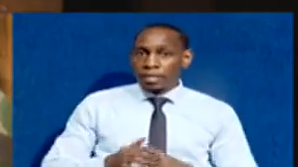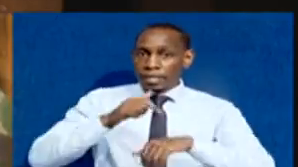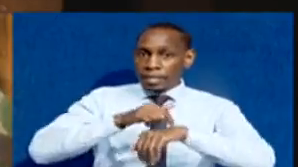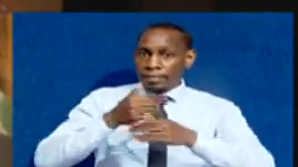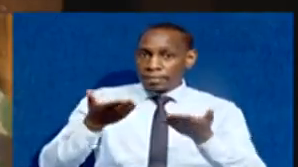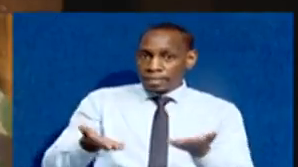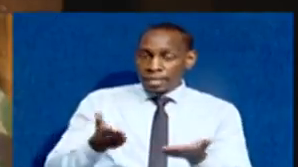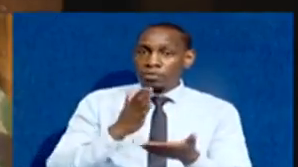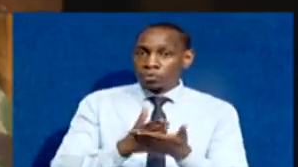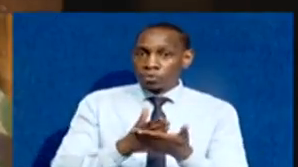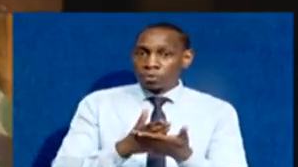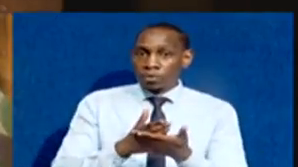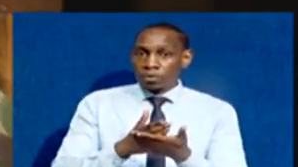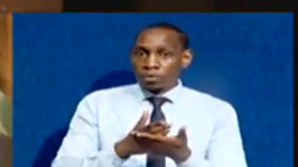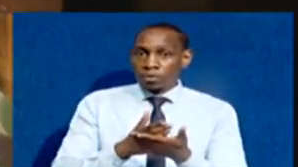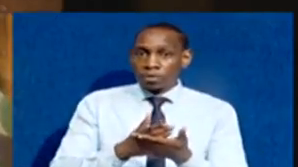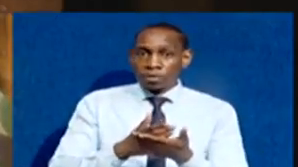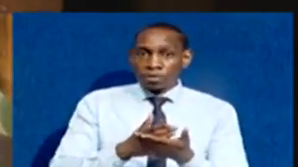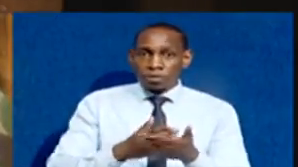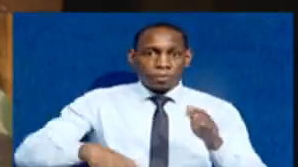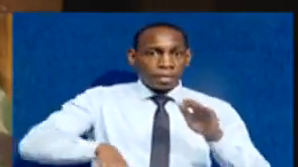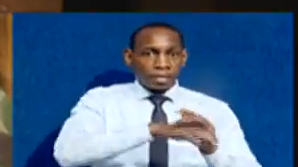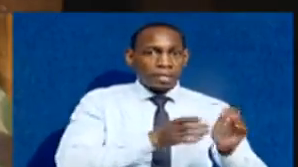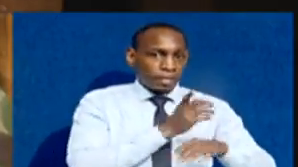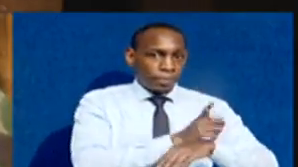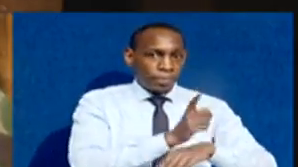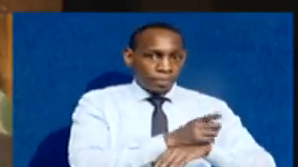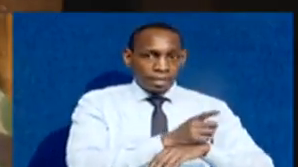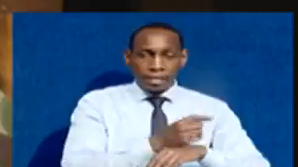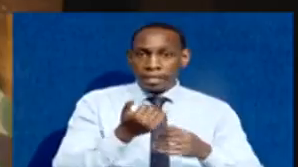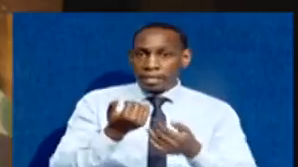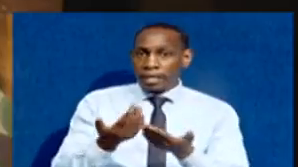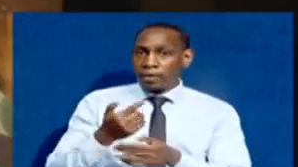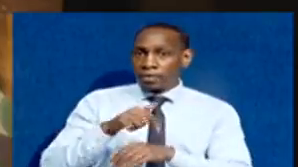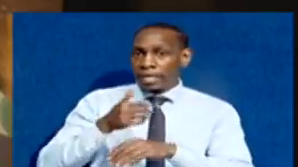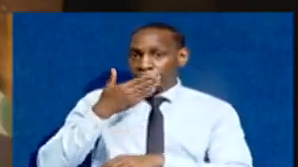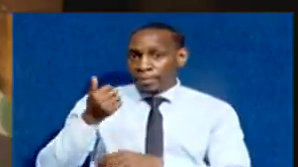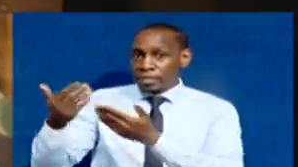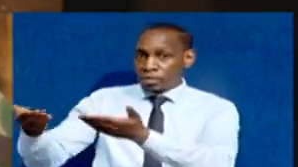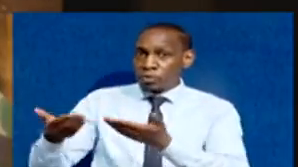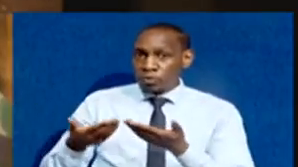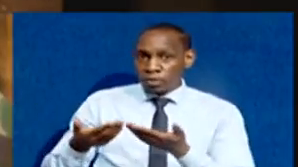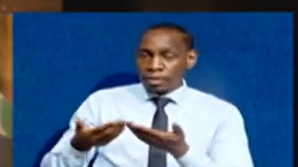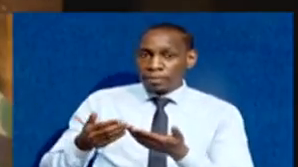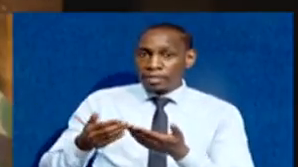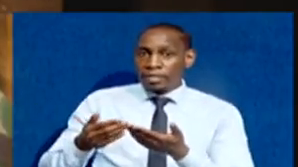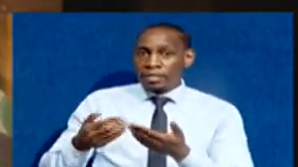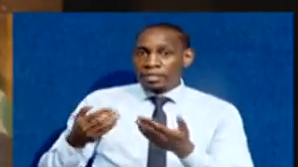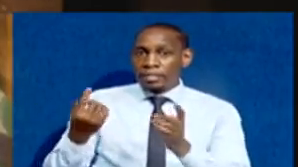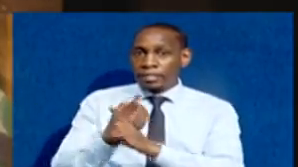now that we have been able to degrade the threat, it is time for us to bring in other